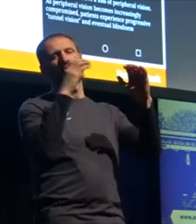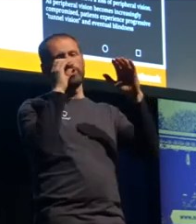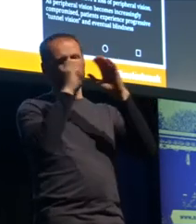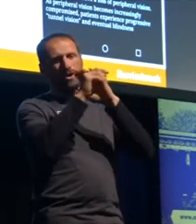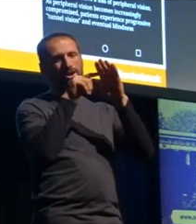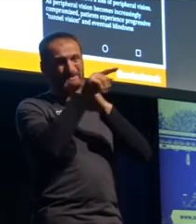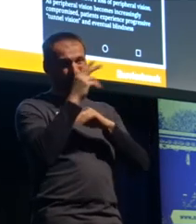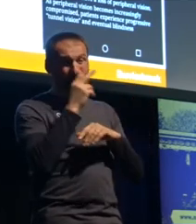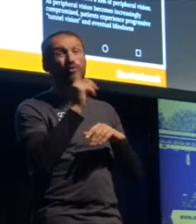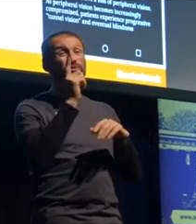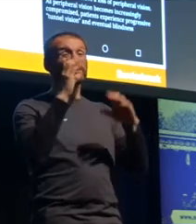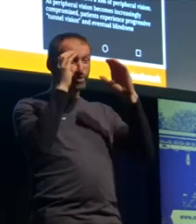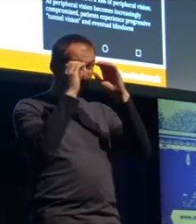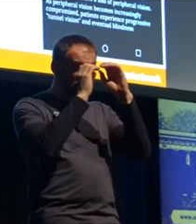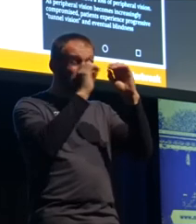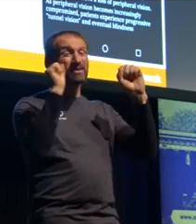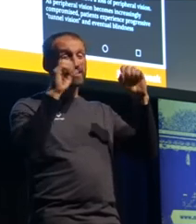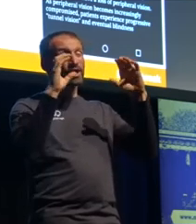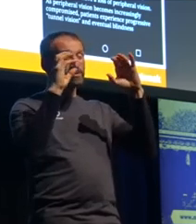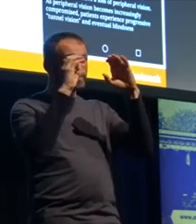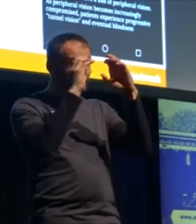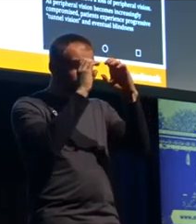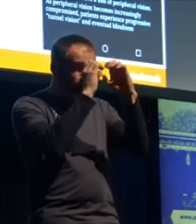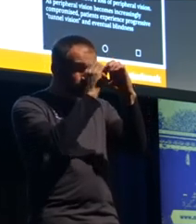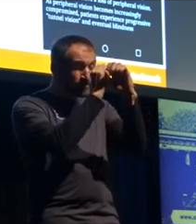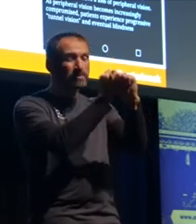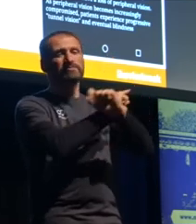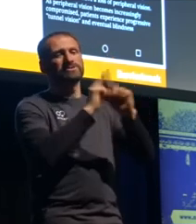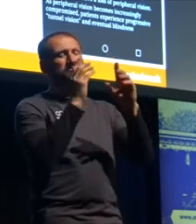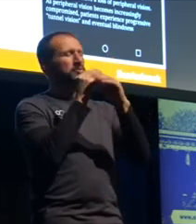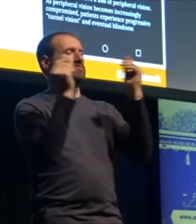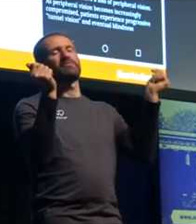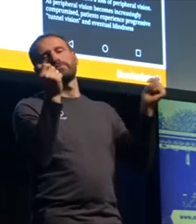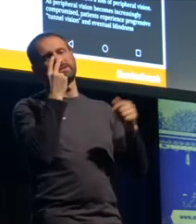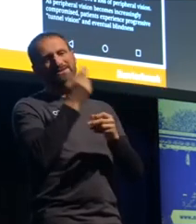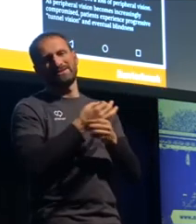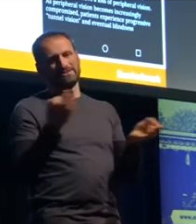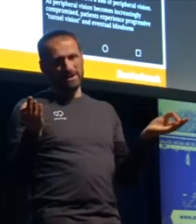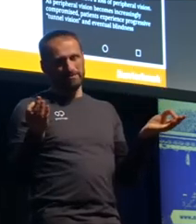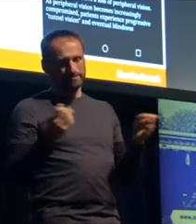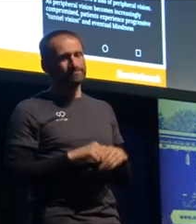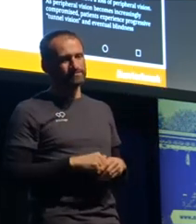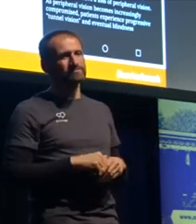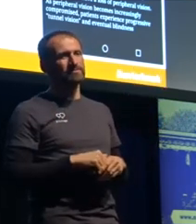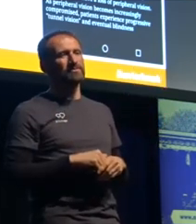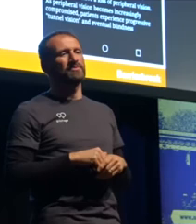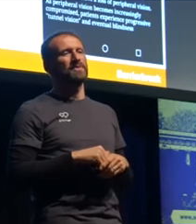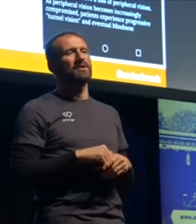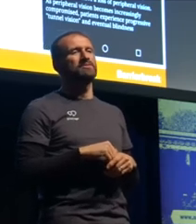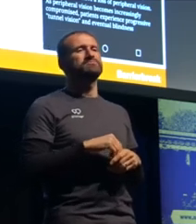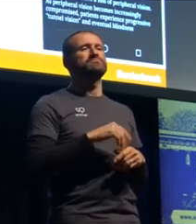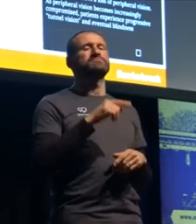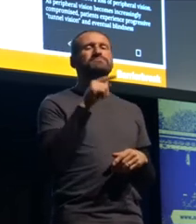even that tunnel vision becomes smaller and smaller until there's no vision. And you can easily achieve this using